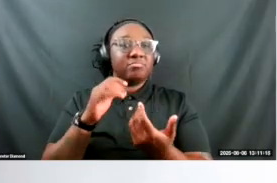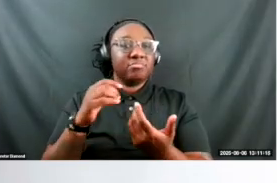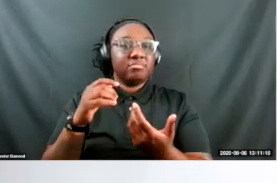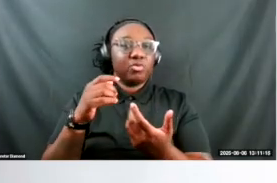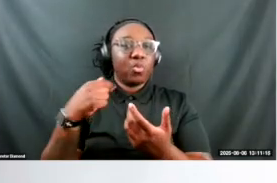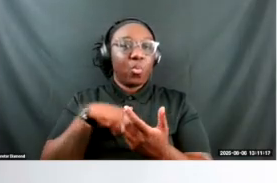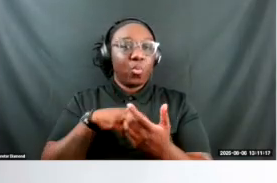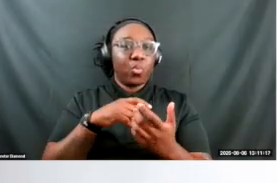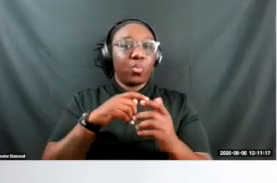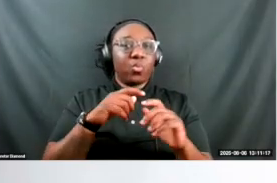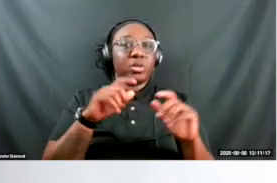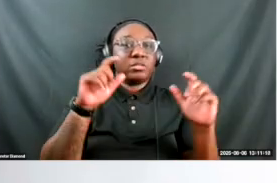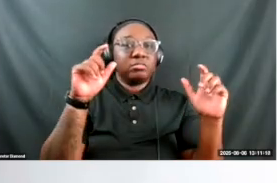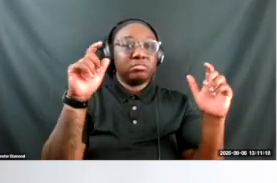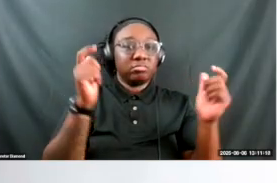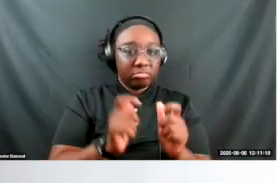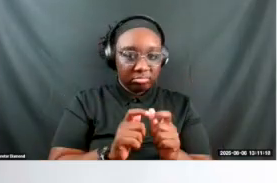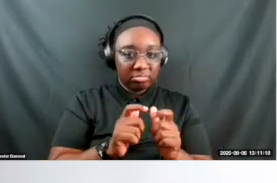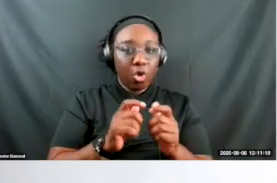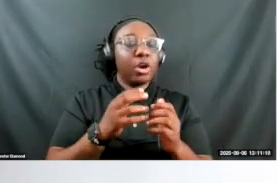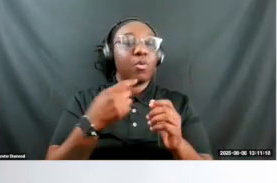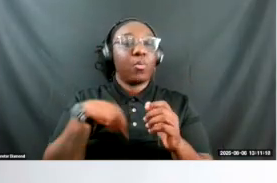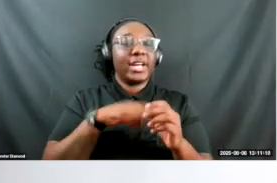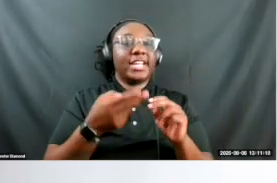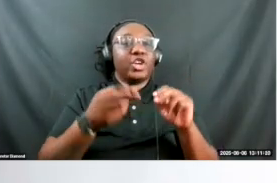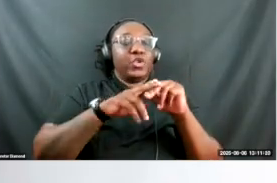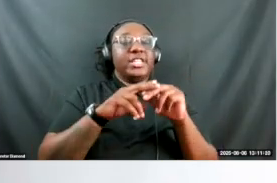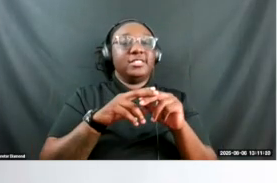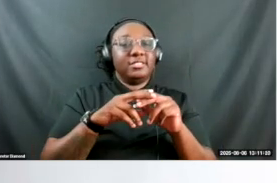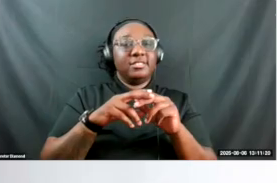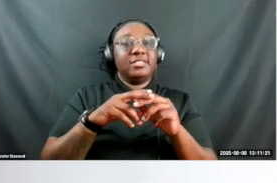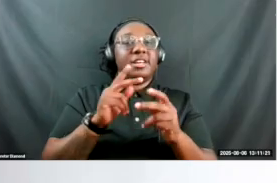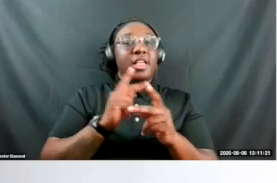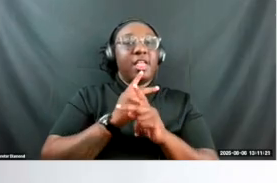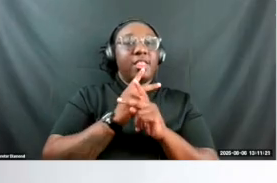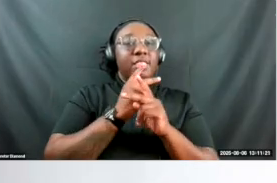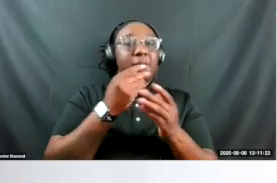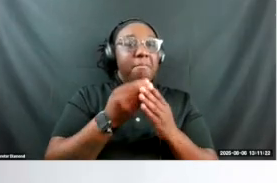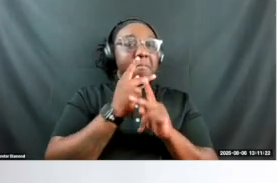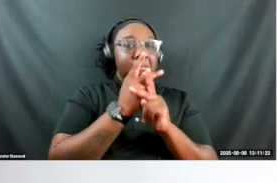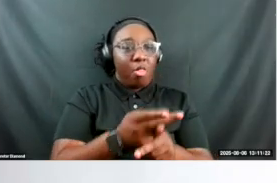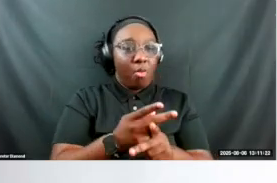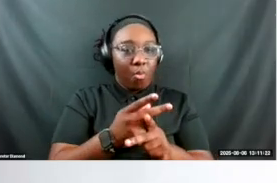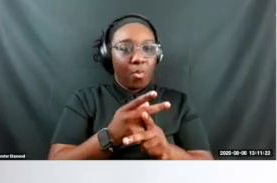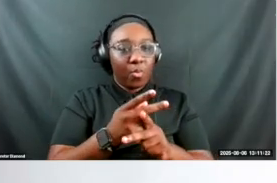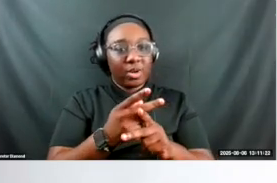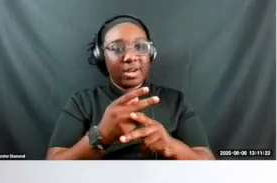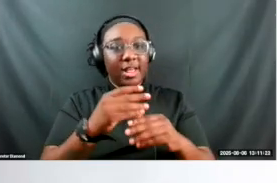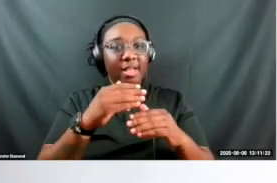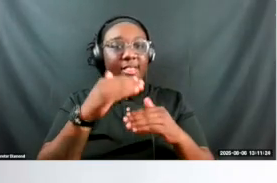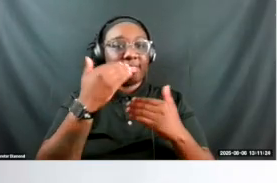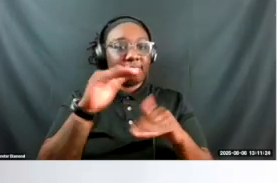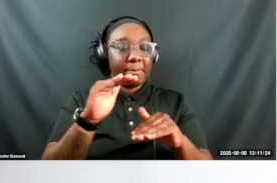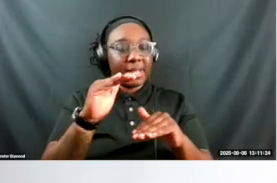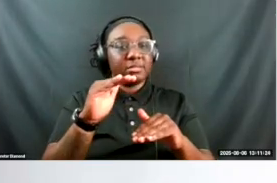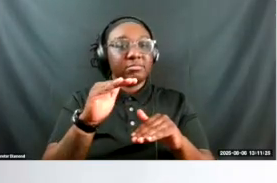$30,000 to $45,000 for a financing assistance component, because we heard from community members and organizations that people needed a